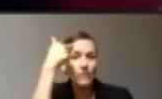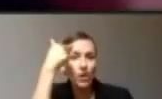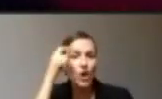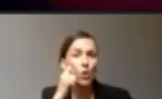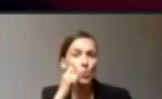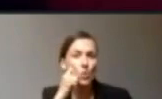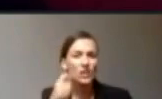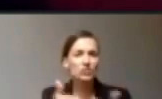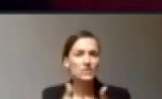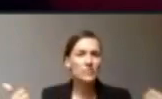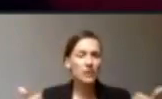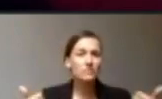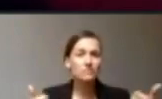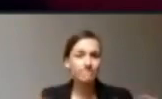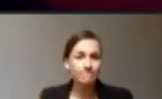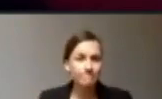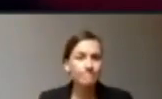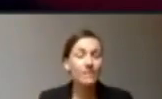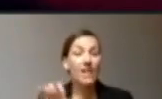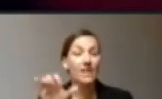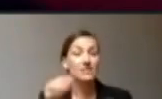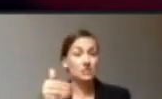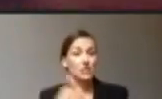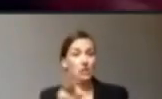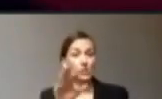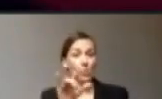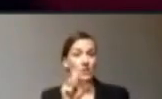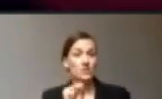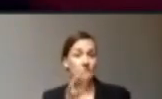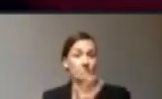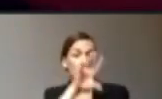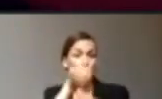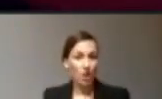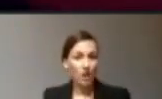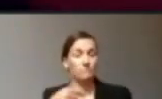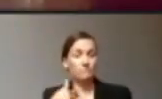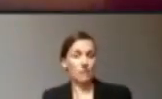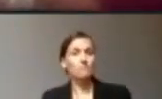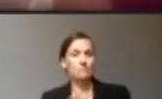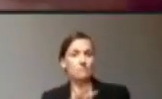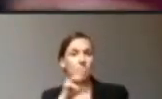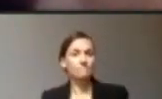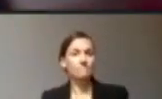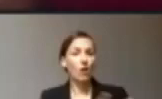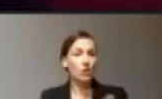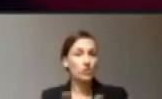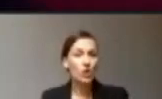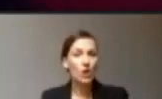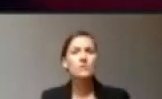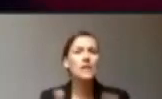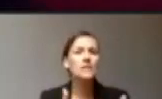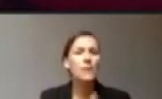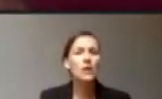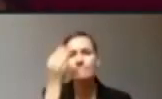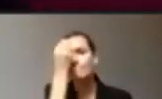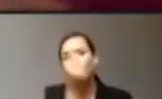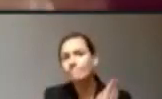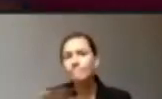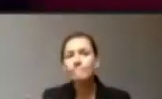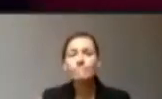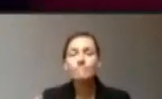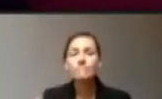Disparities Task Force, which Dr. Wilson is a part of, and I'm pleased to be a part of as well, whether we are informing the